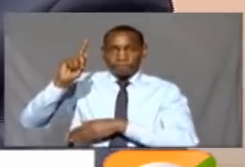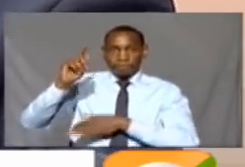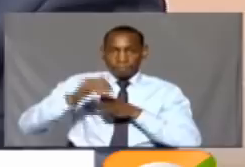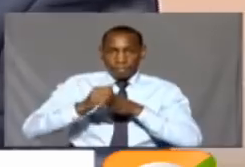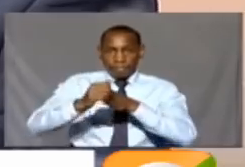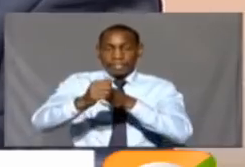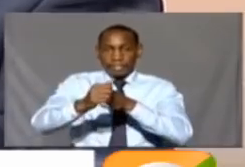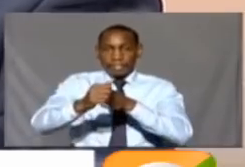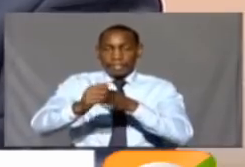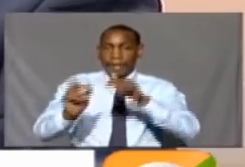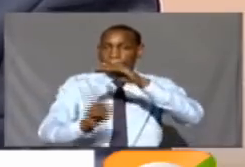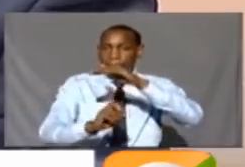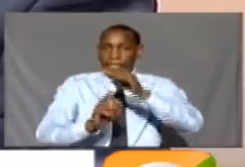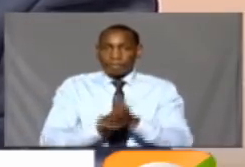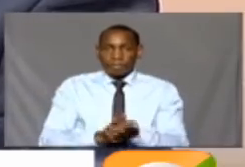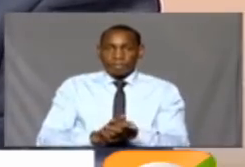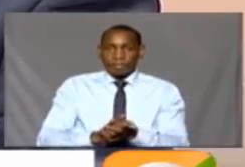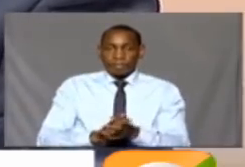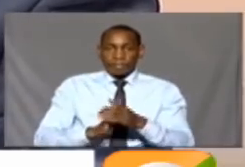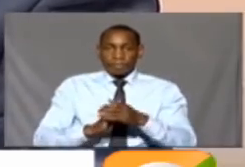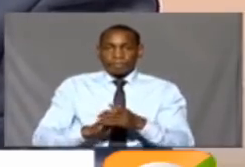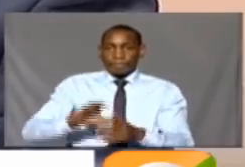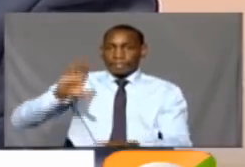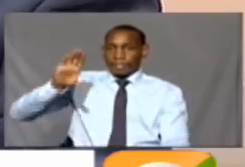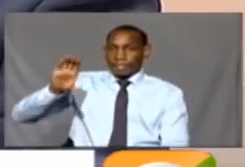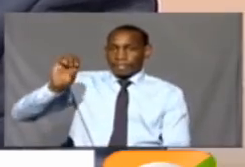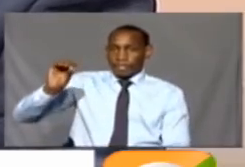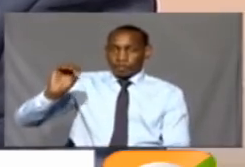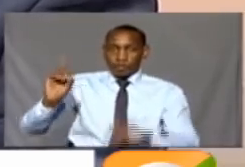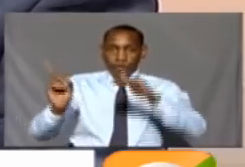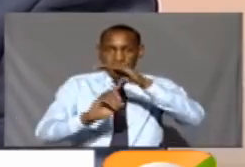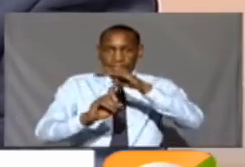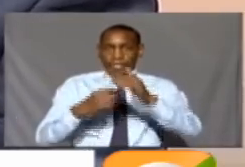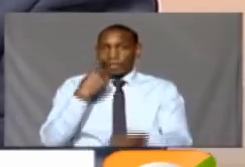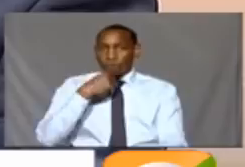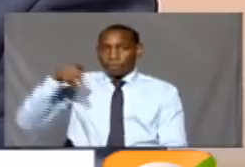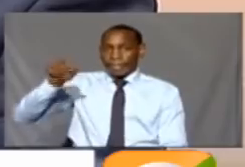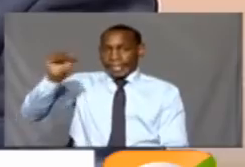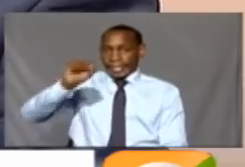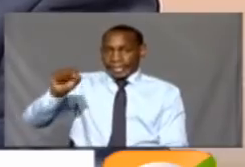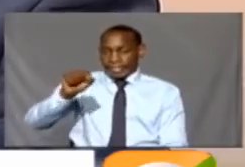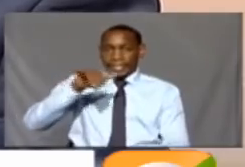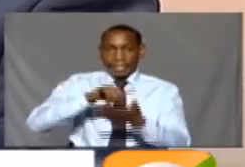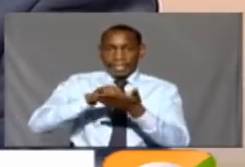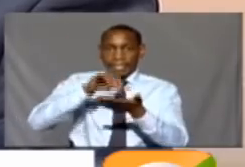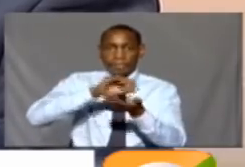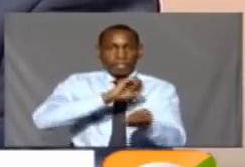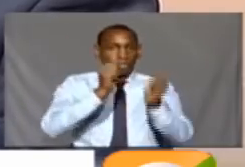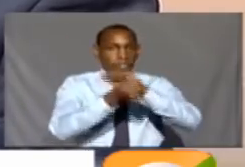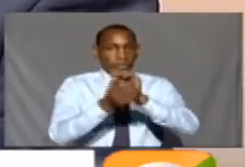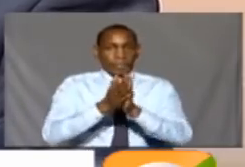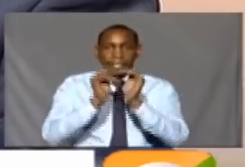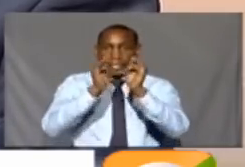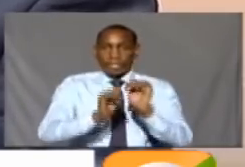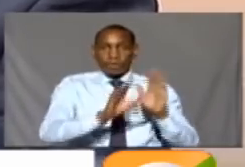of the ministry. The CEO of the ministry was the PS. Mm-hmm. That position changed with the new